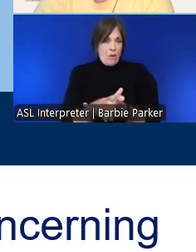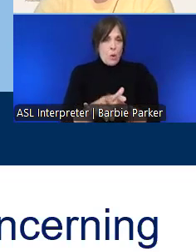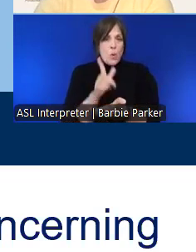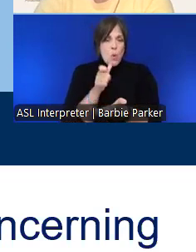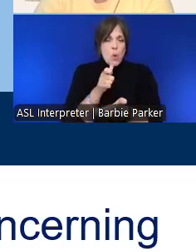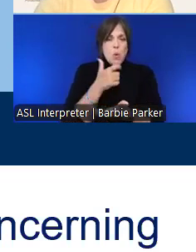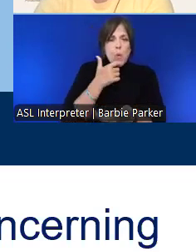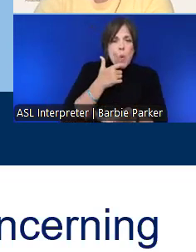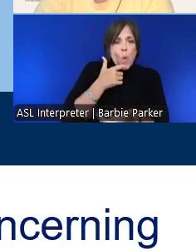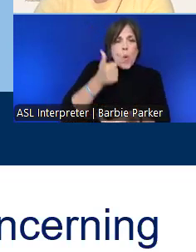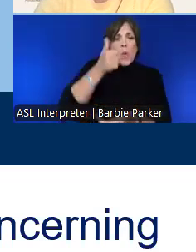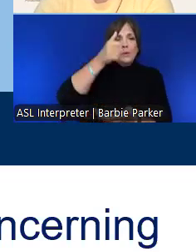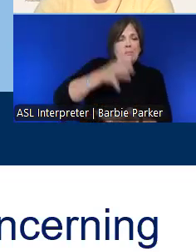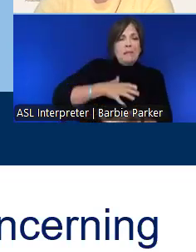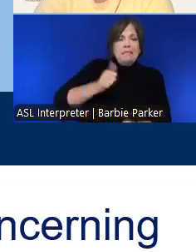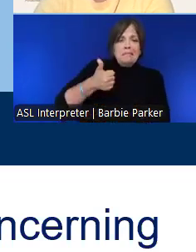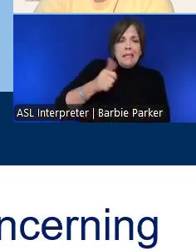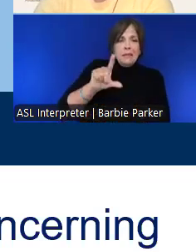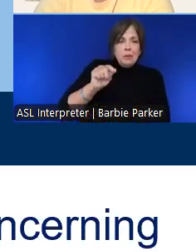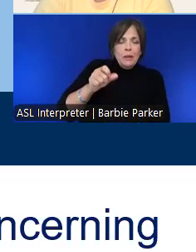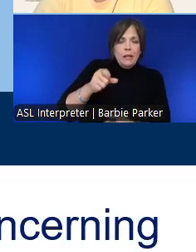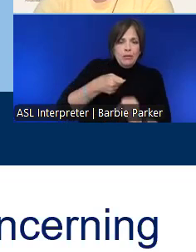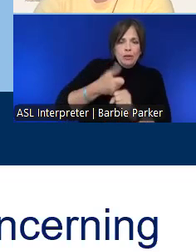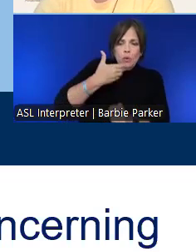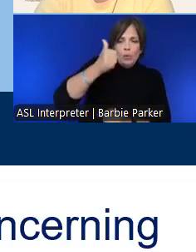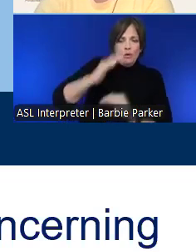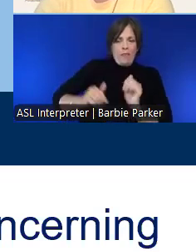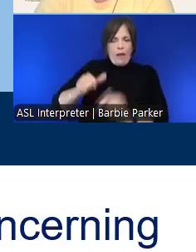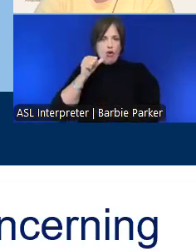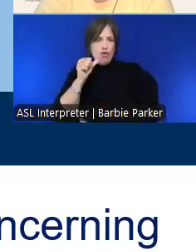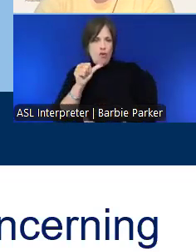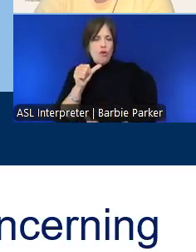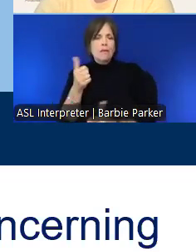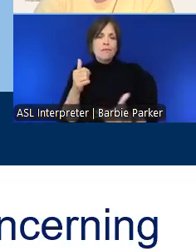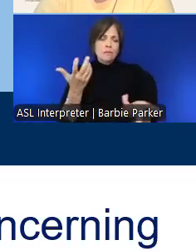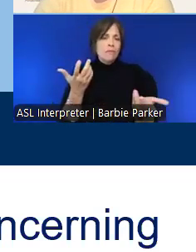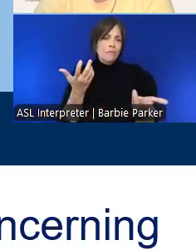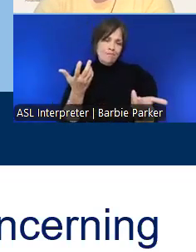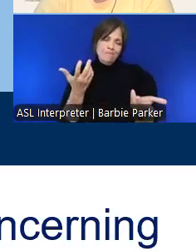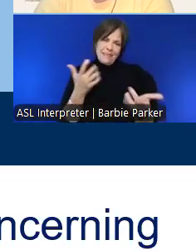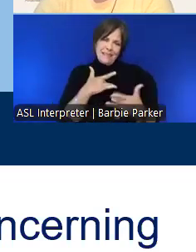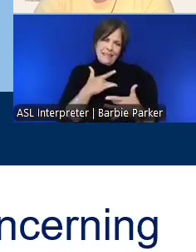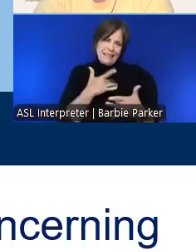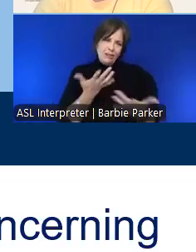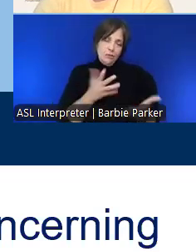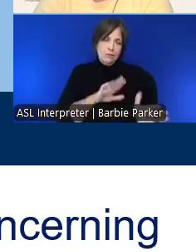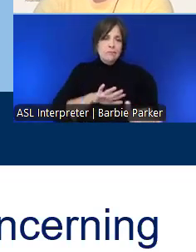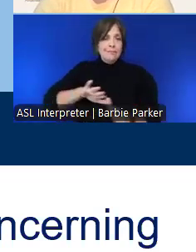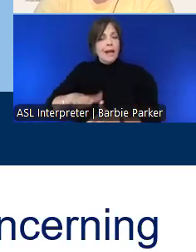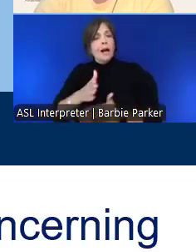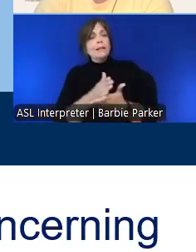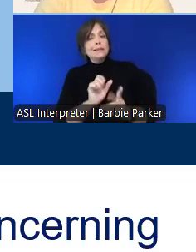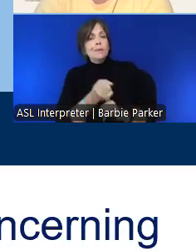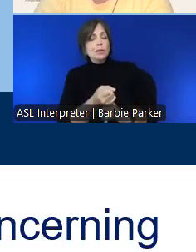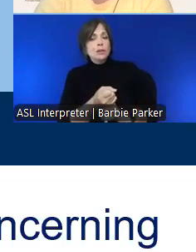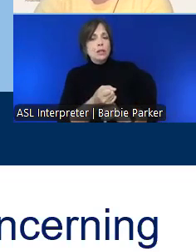are decades and decades older. We know that in some situations, the marriage ages are lower than the